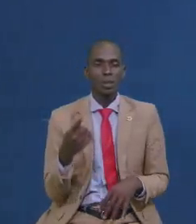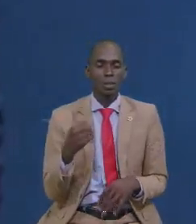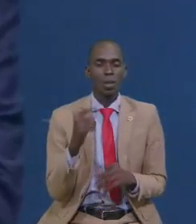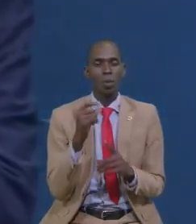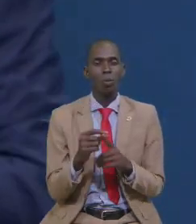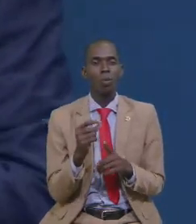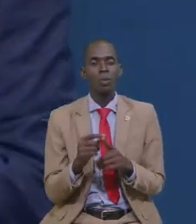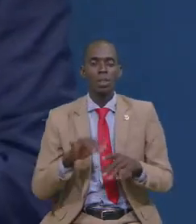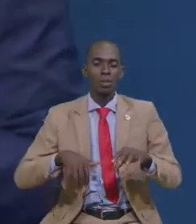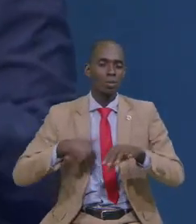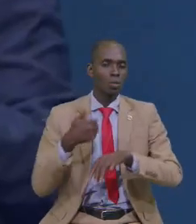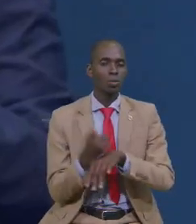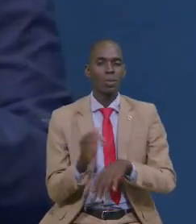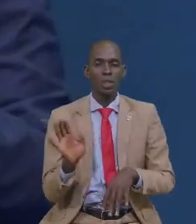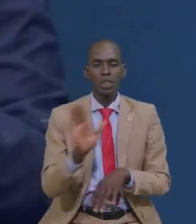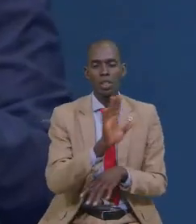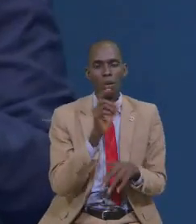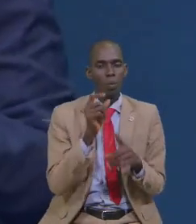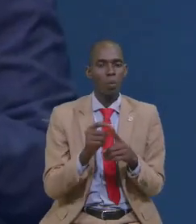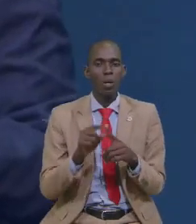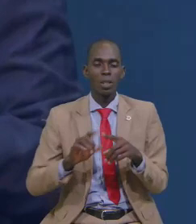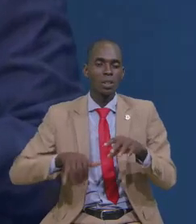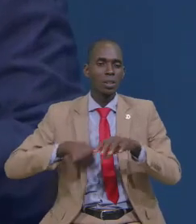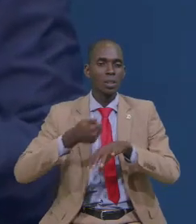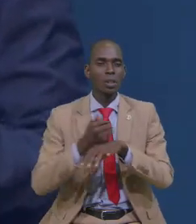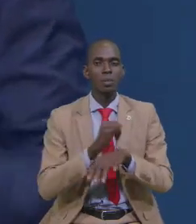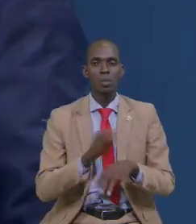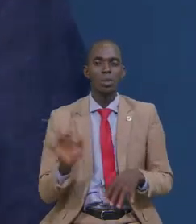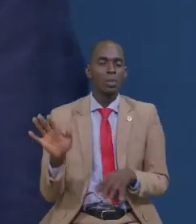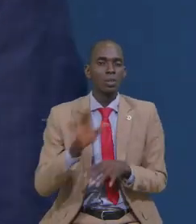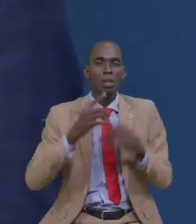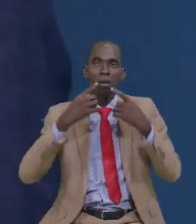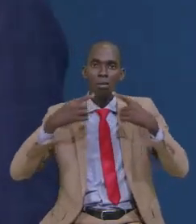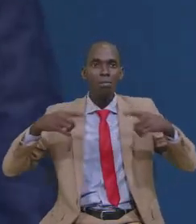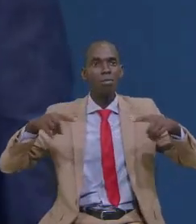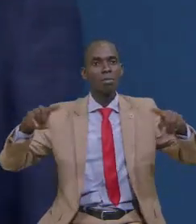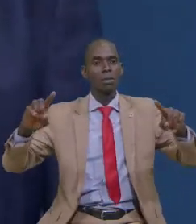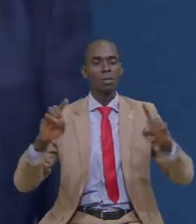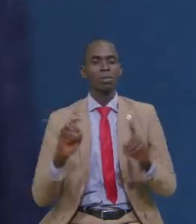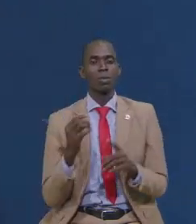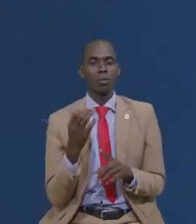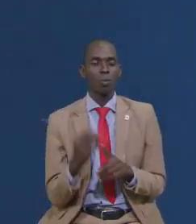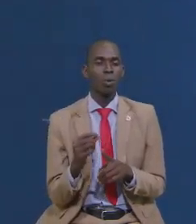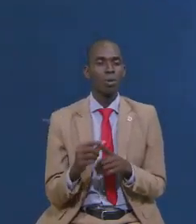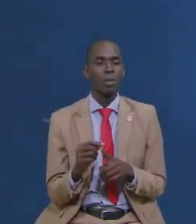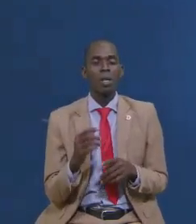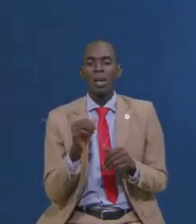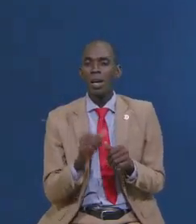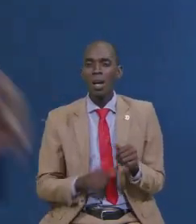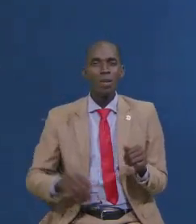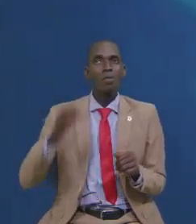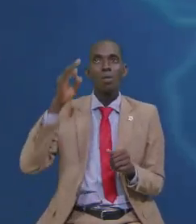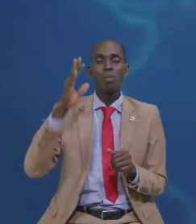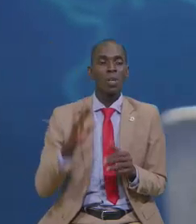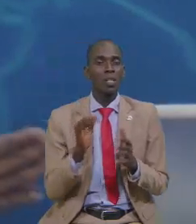their word, and confirming their pronouncement and their declaration. Every preacher that goes